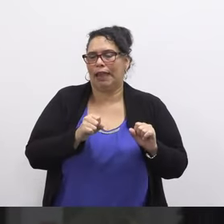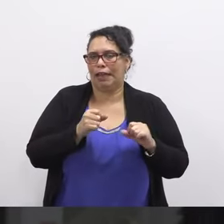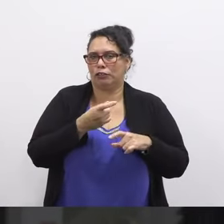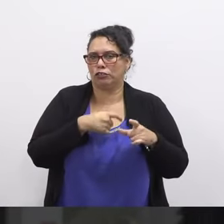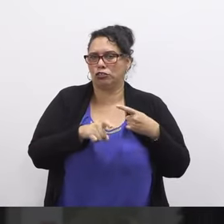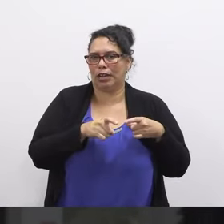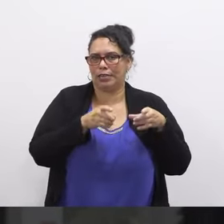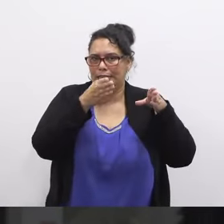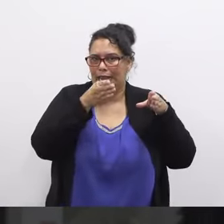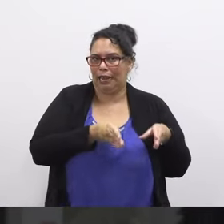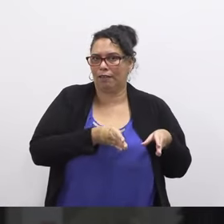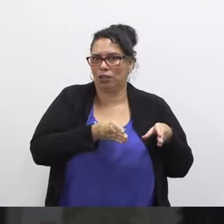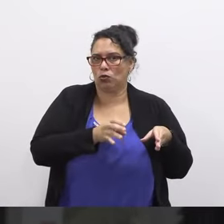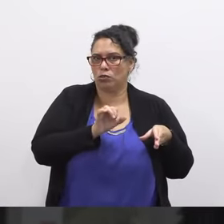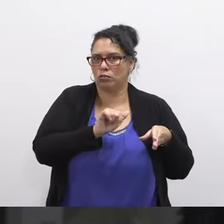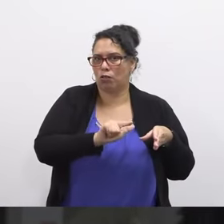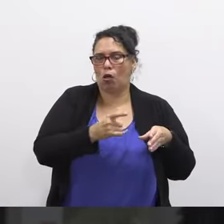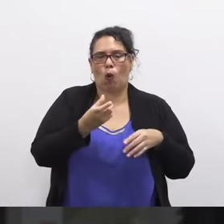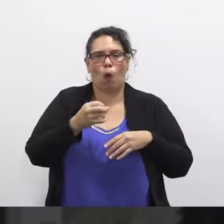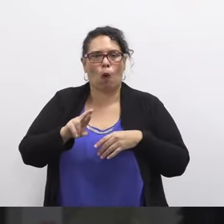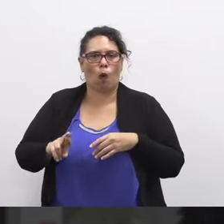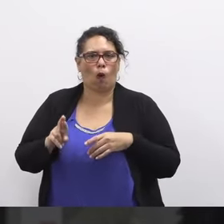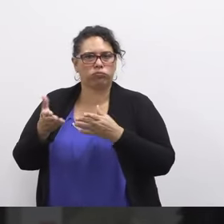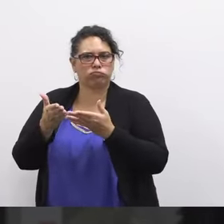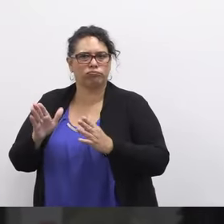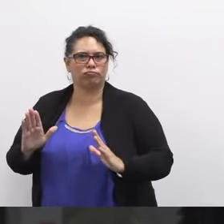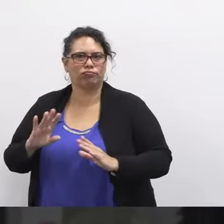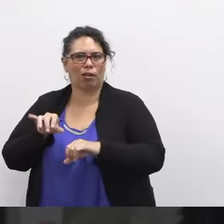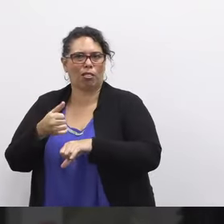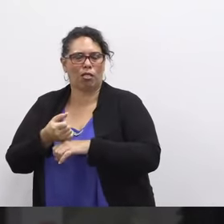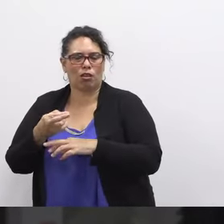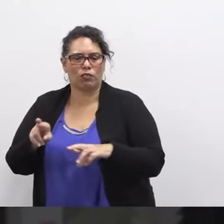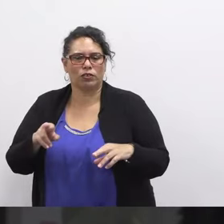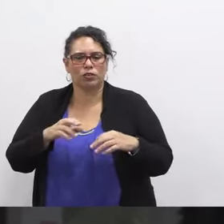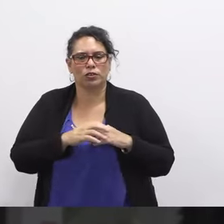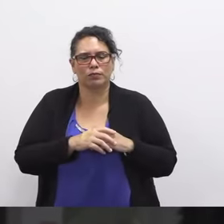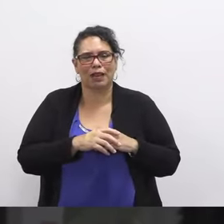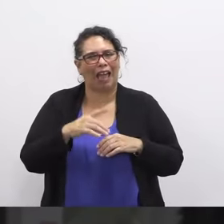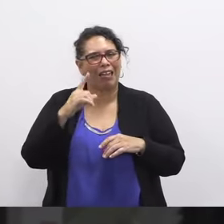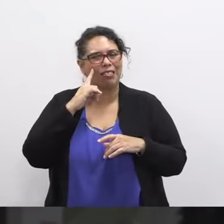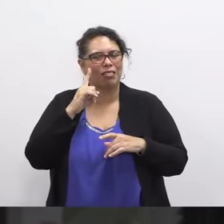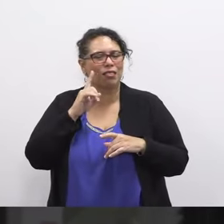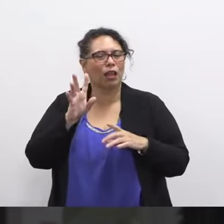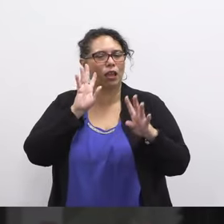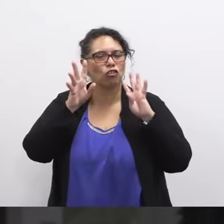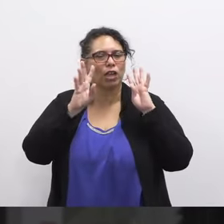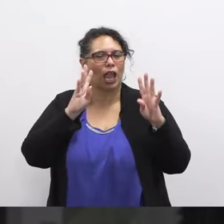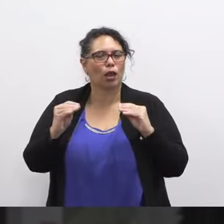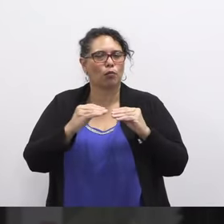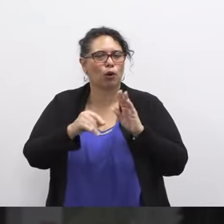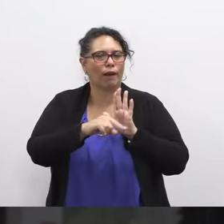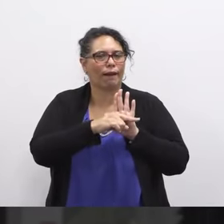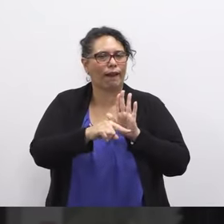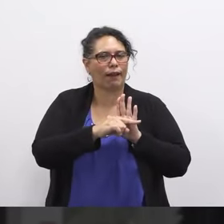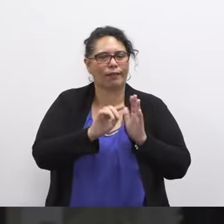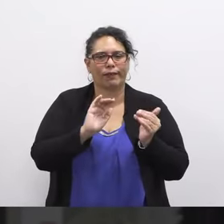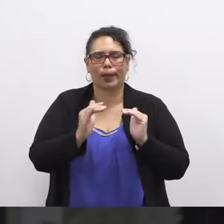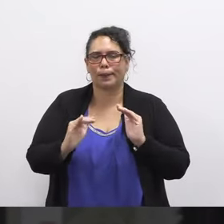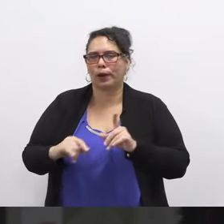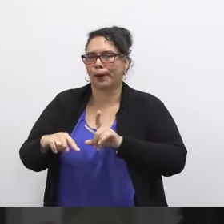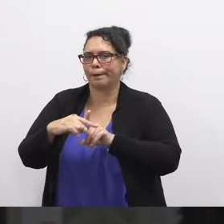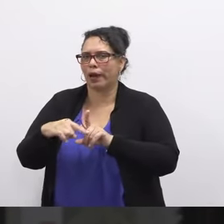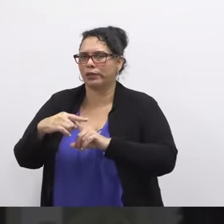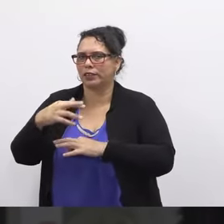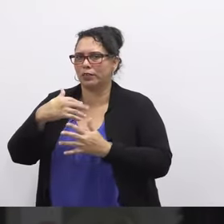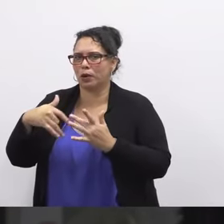locker room. But generally speaking, constructing these co-ed locker rooms is going to create a much more negative than positive environment for students at Wilson High School because of